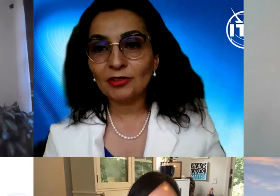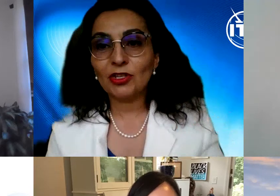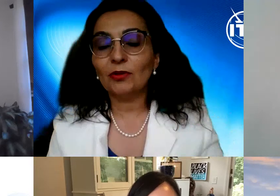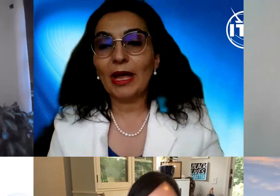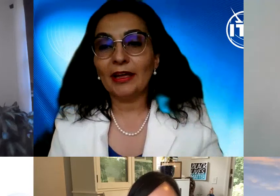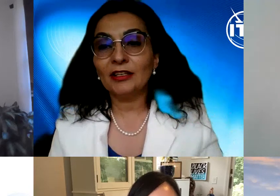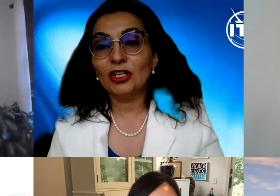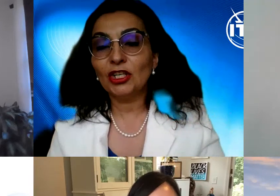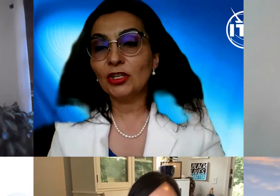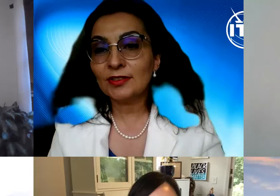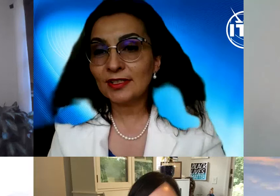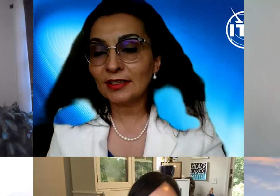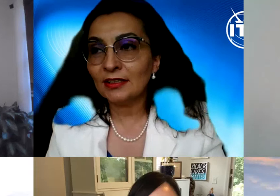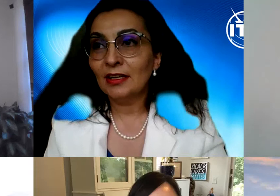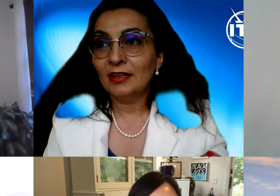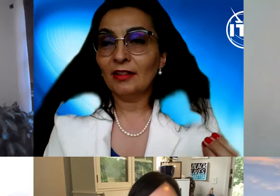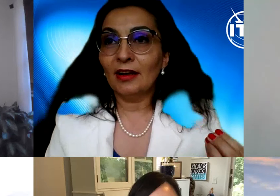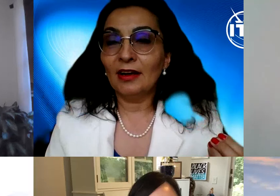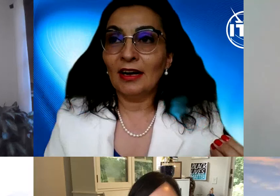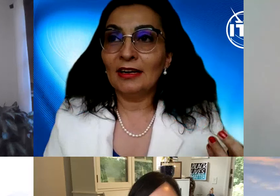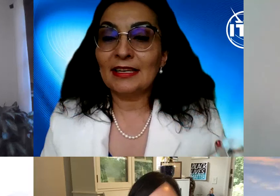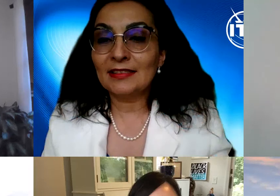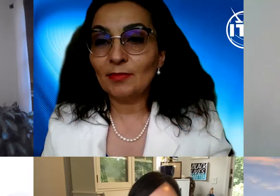leaders throughout UN using